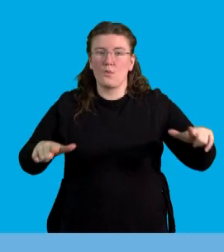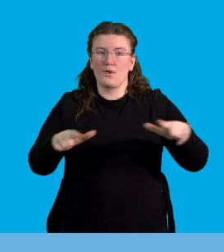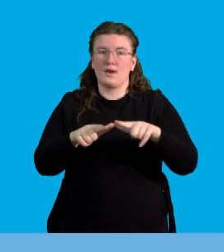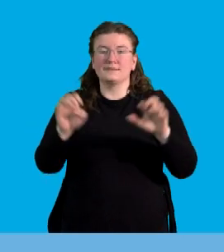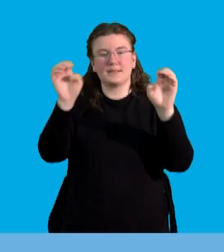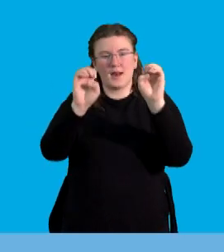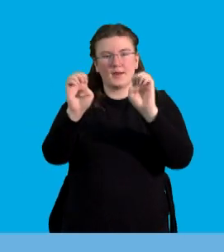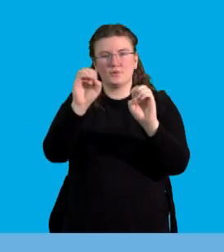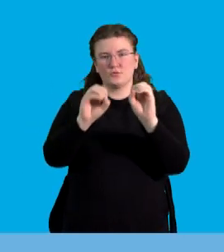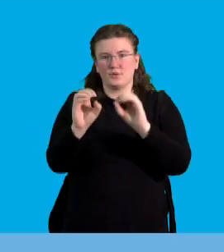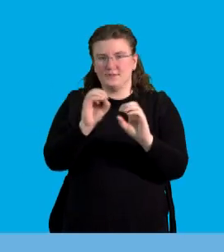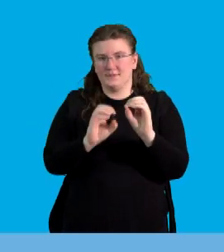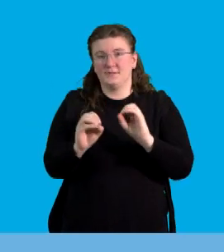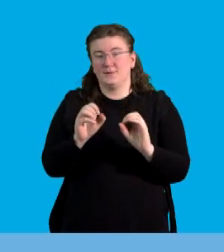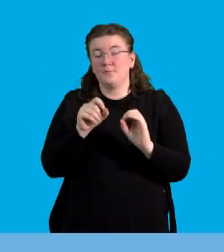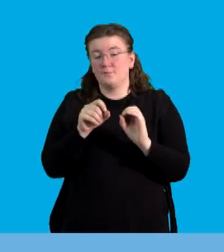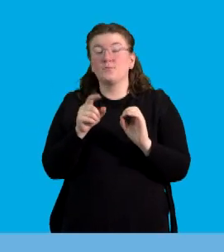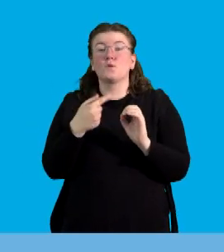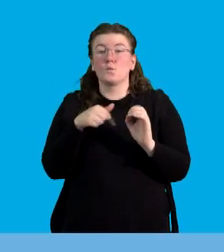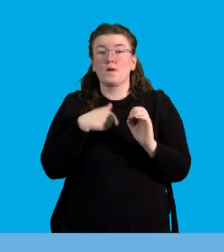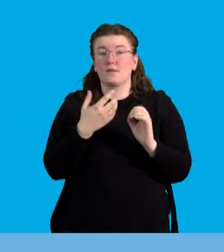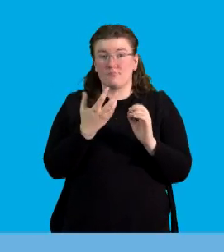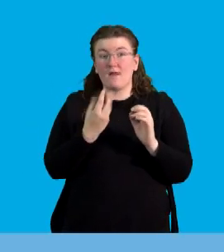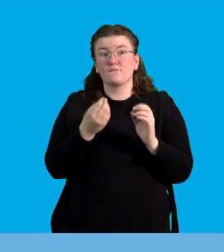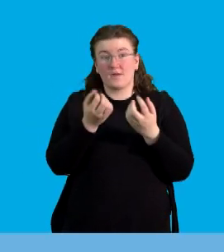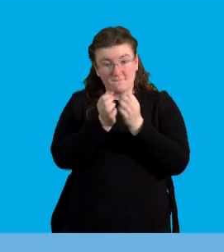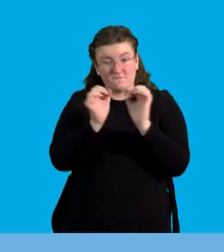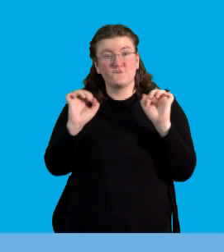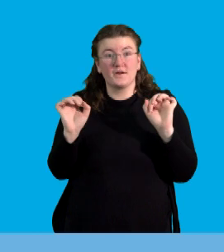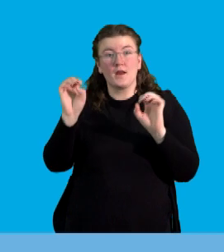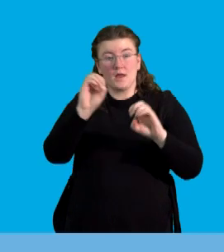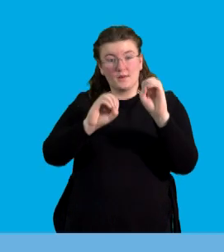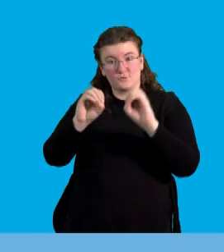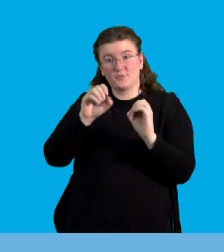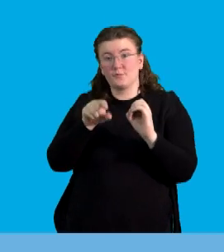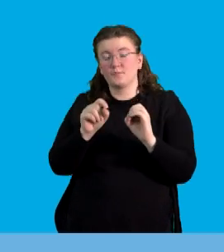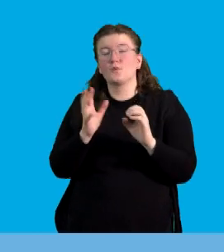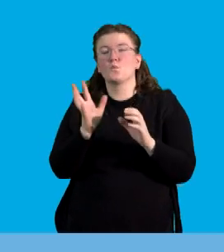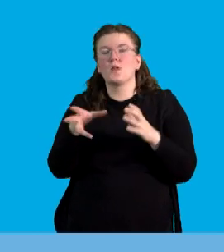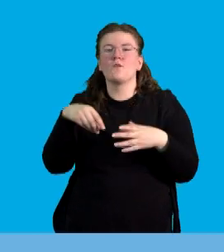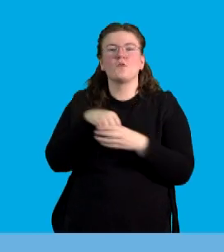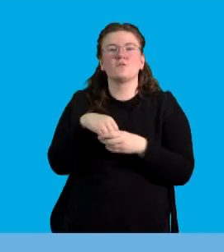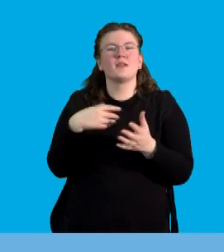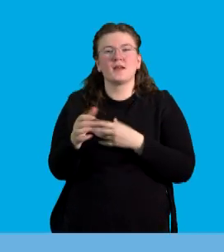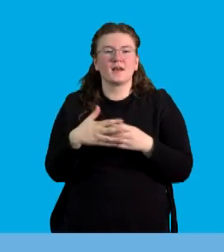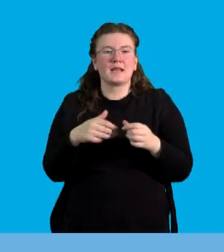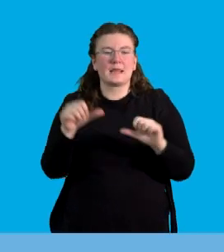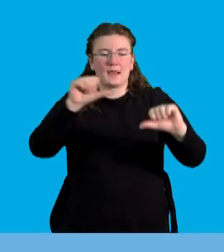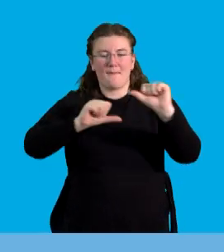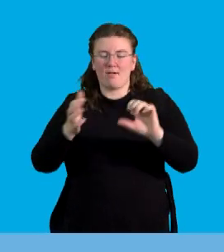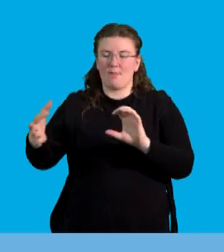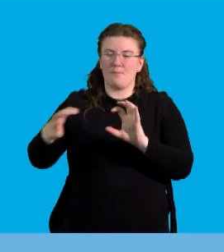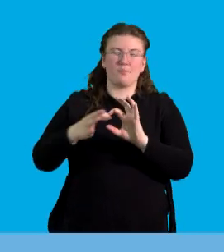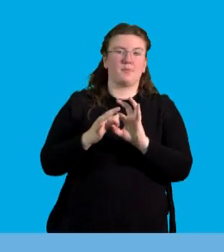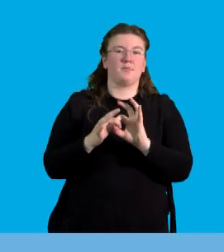free electrons are the ones that are going to take part in any chemical bond, and as it stands like this, the electrons, they are moving in